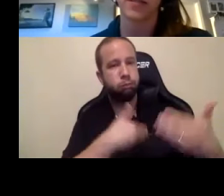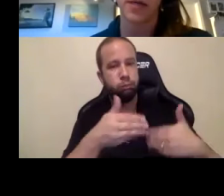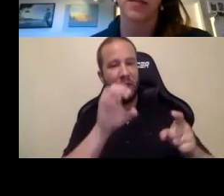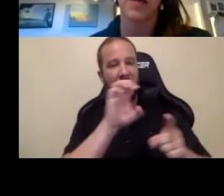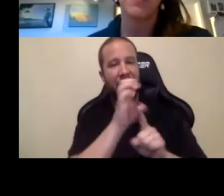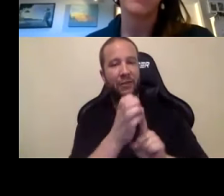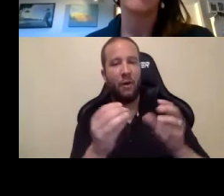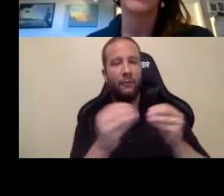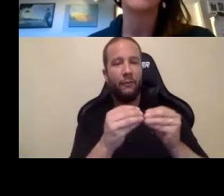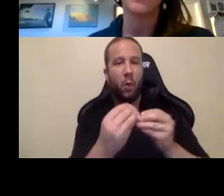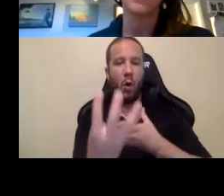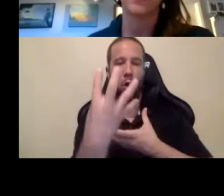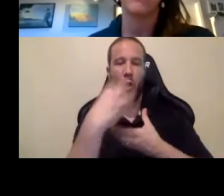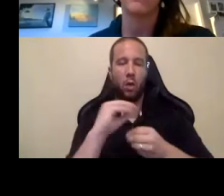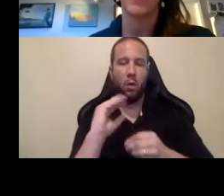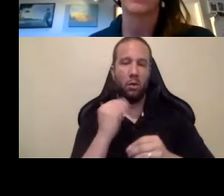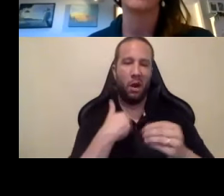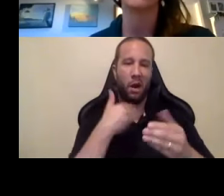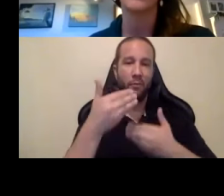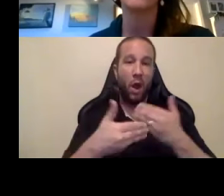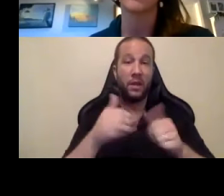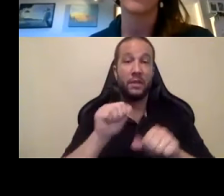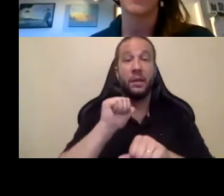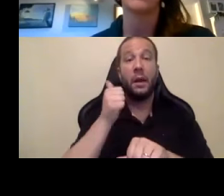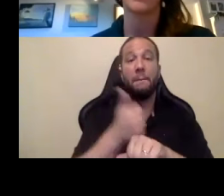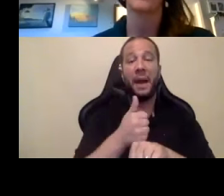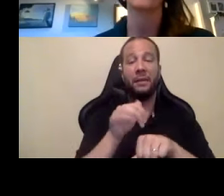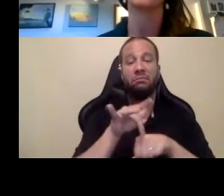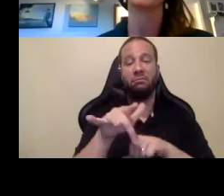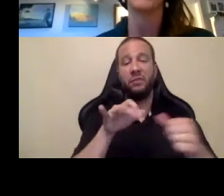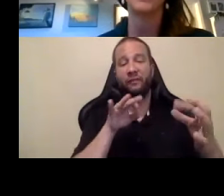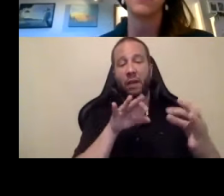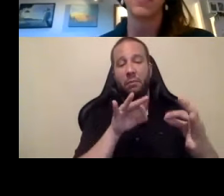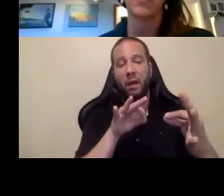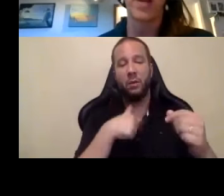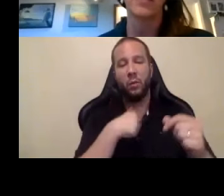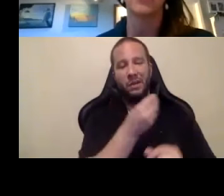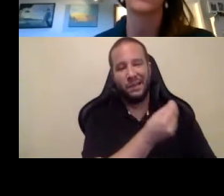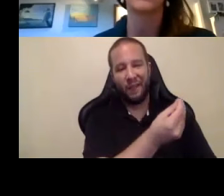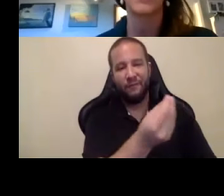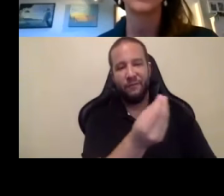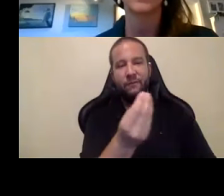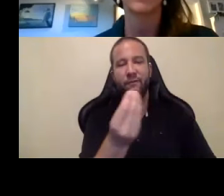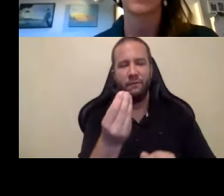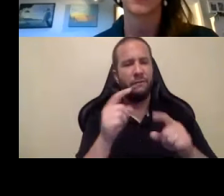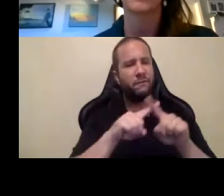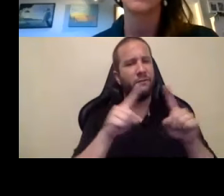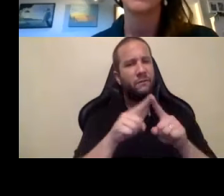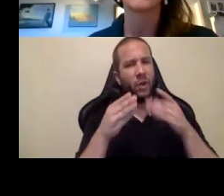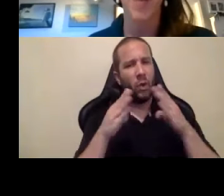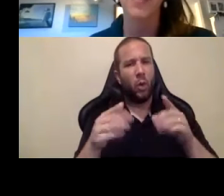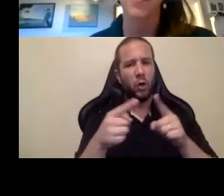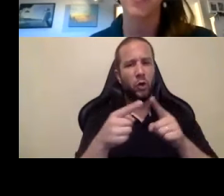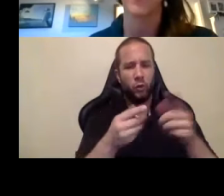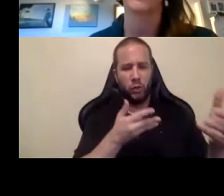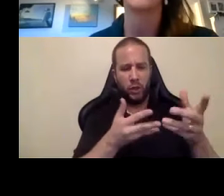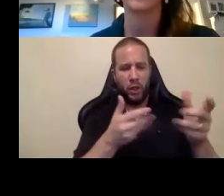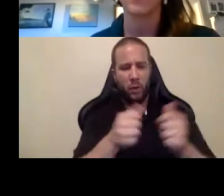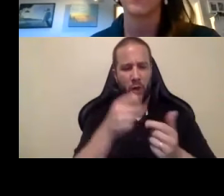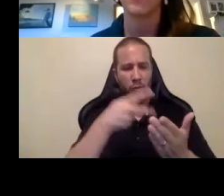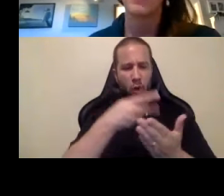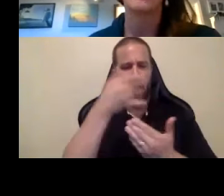our process. Based on early feedback, we're trying to provide as many different ways to engage with the project as possible,